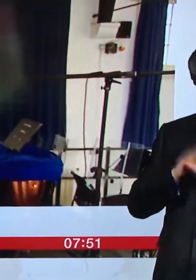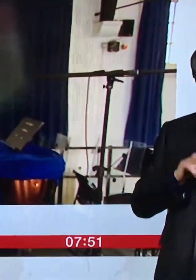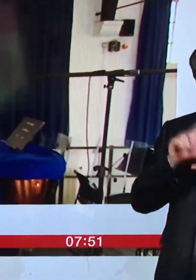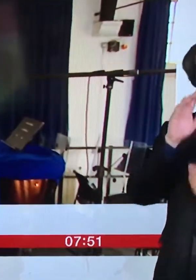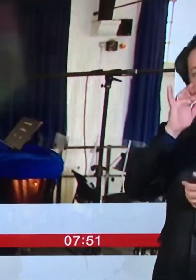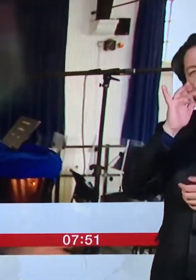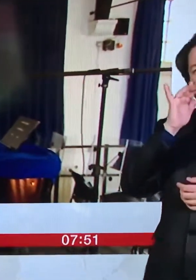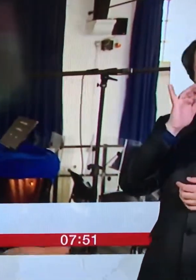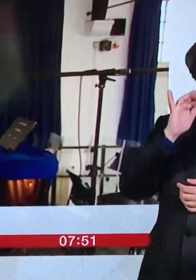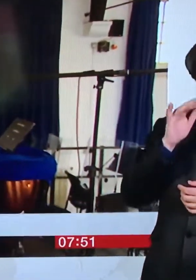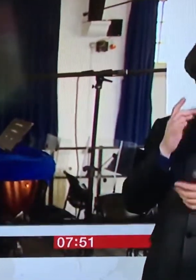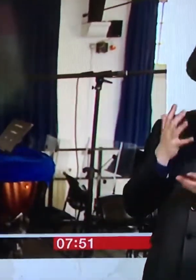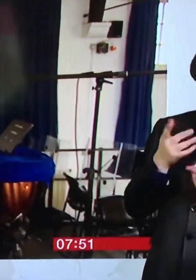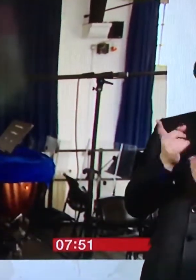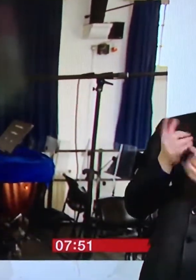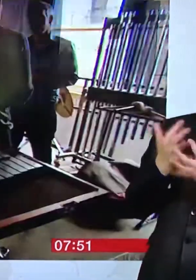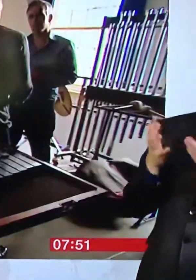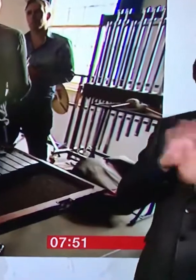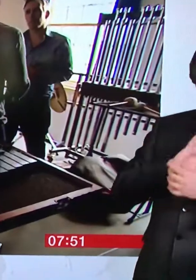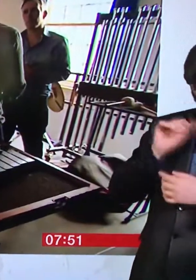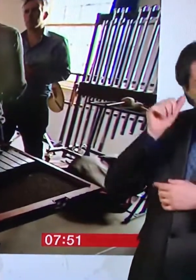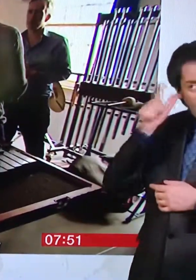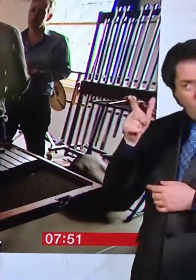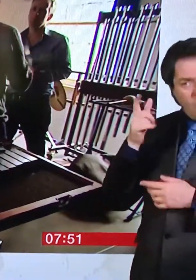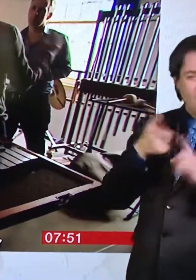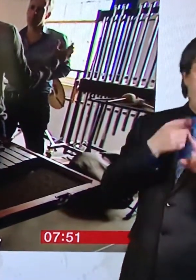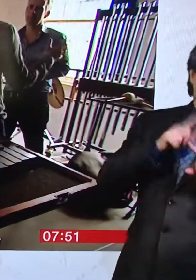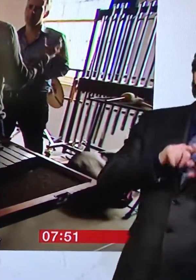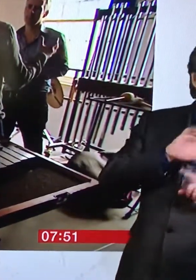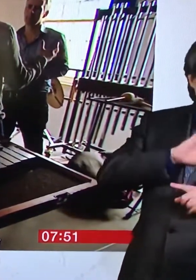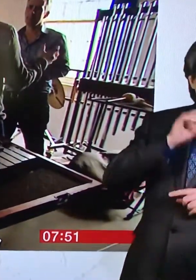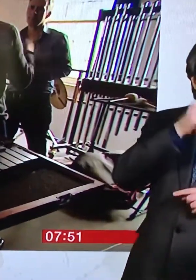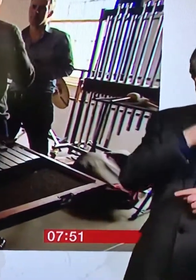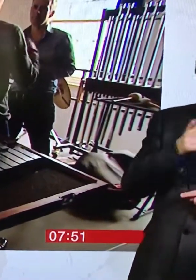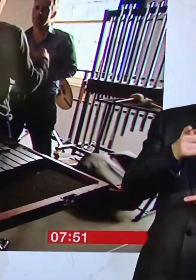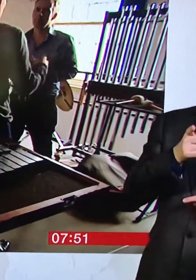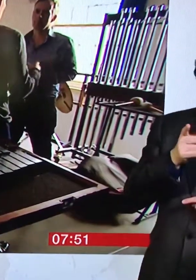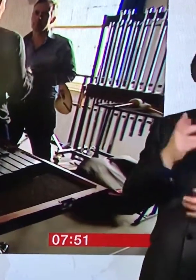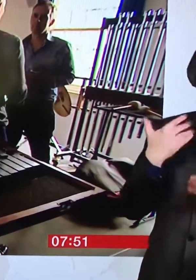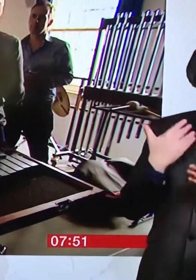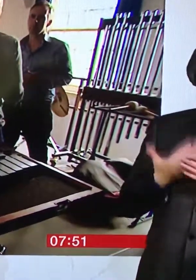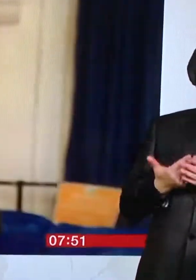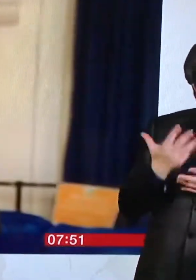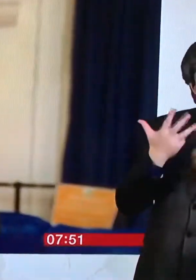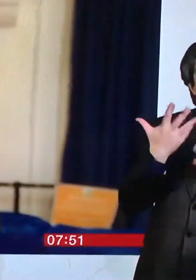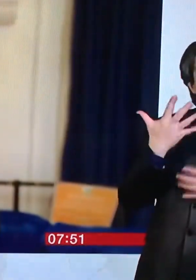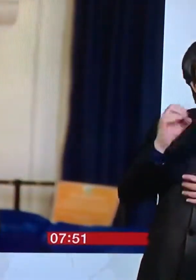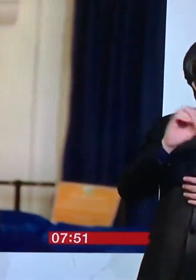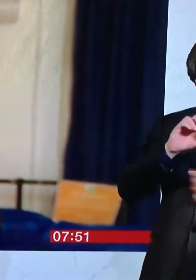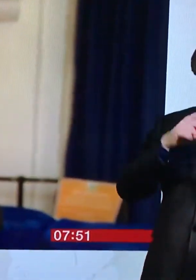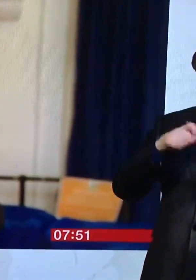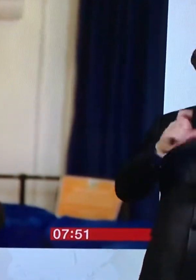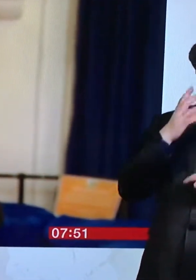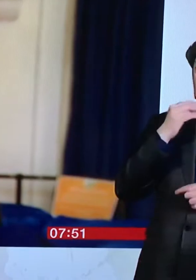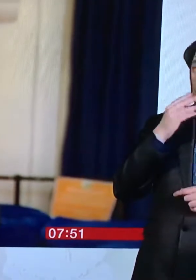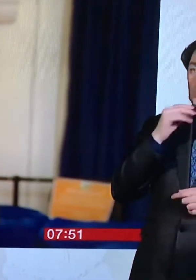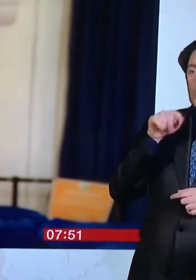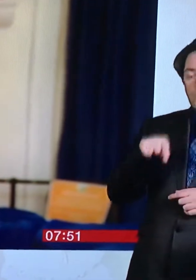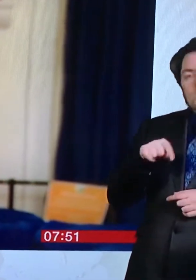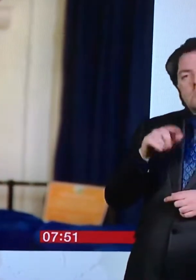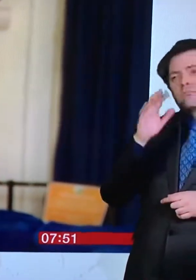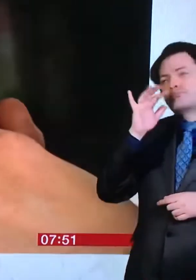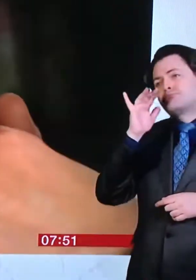military soldiers? So, you know, it's essential that we capture that. Even as recently as the 1950s, bugle calls were being used on the battlefield